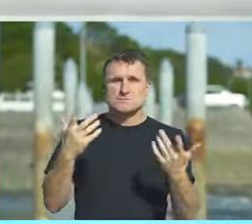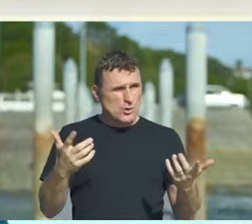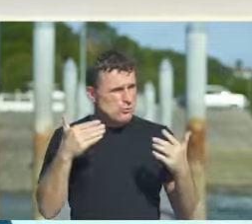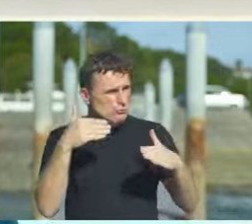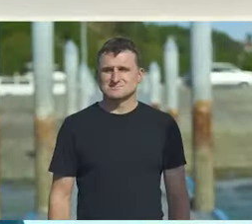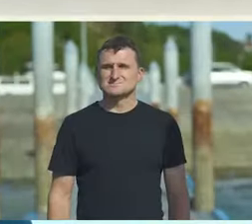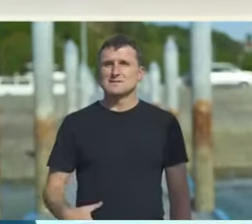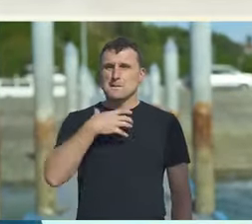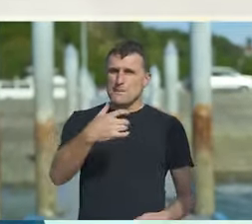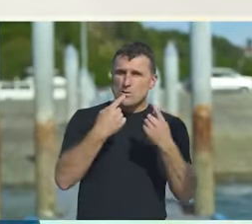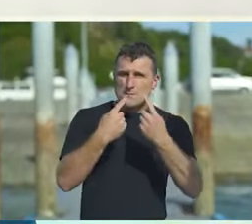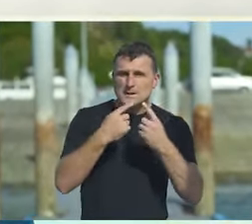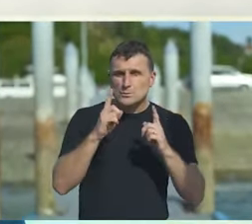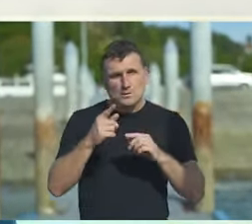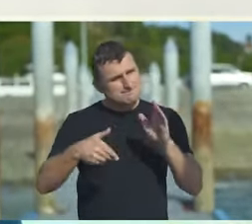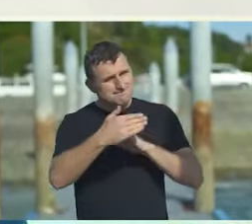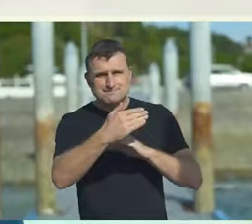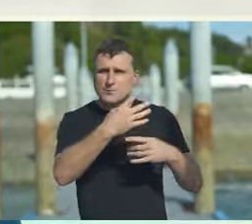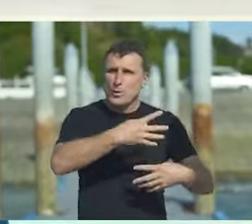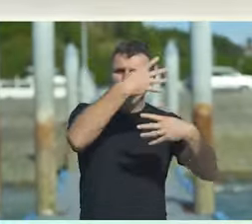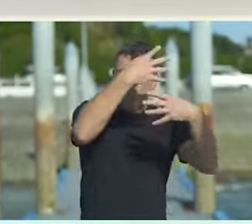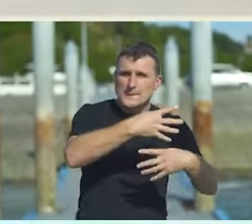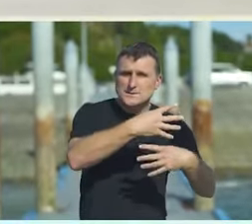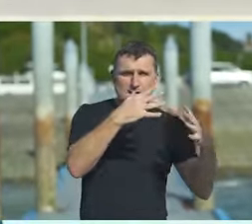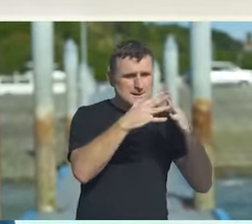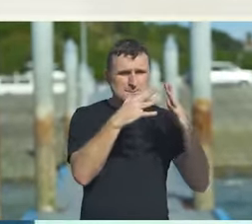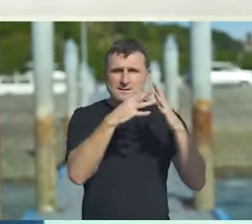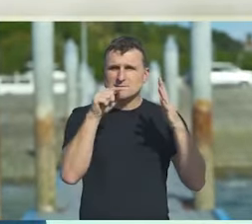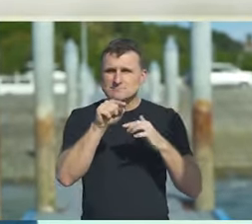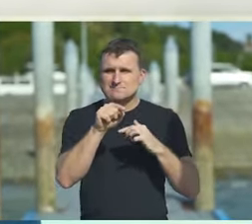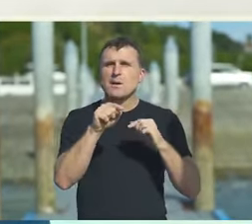to. For more information, check out